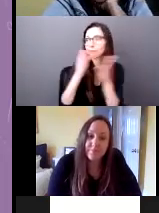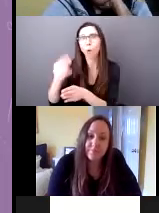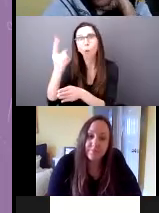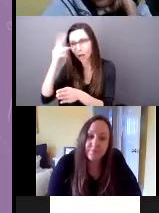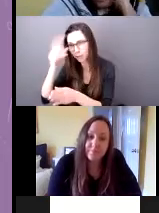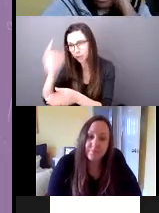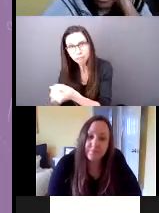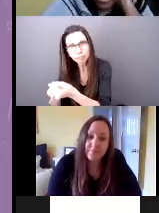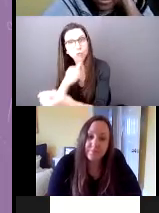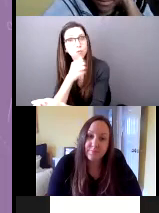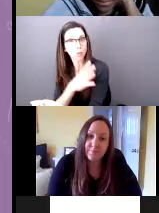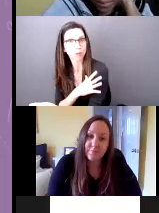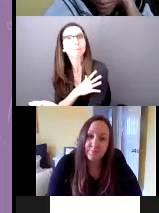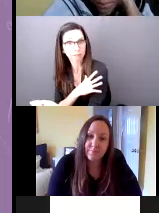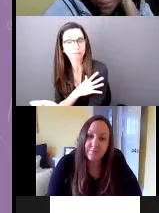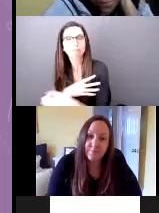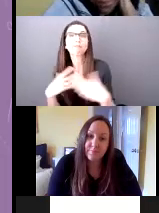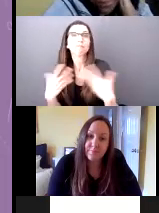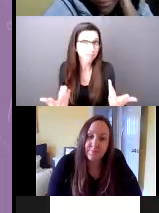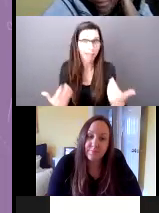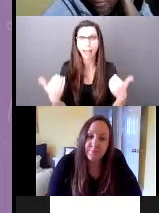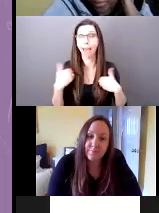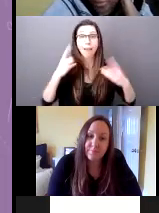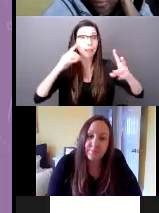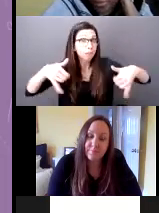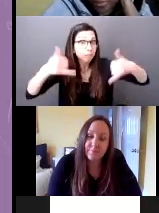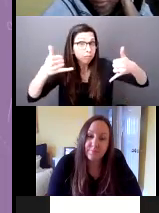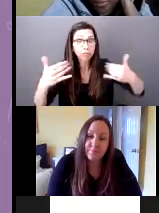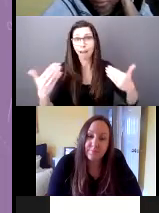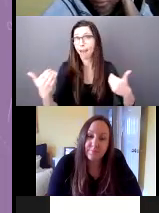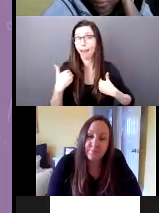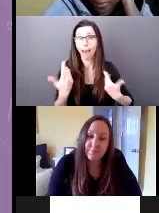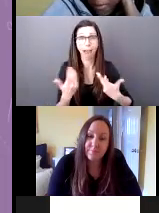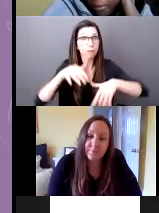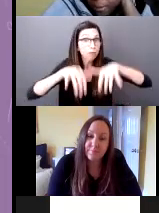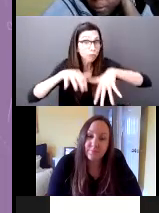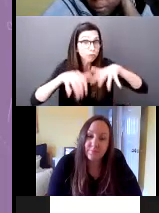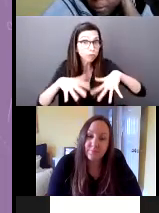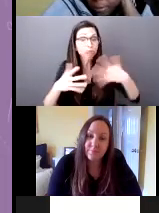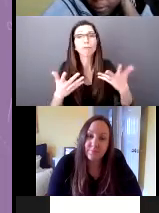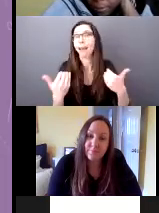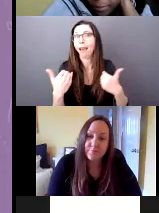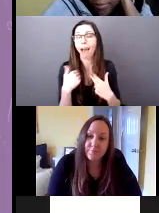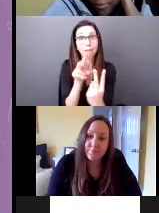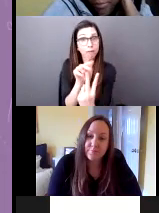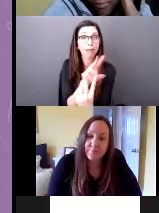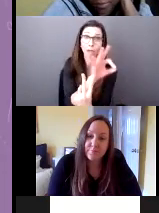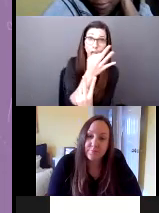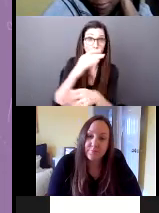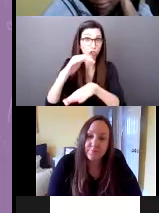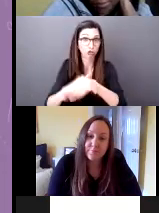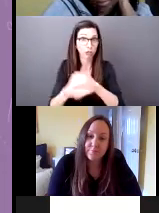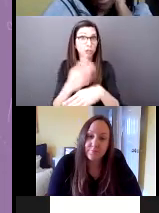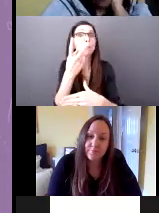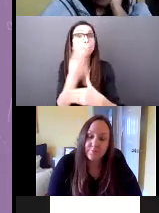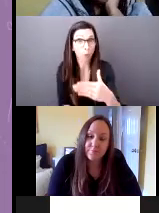online chat, the interpretation or interpreters for English and French, and they both operate 24/7. One of the questions